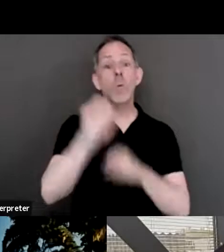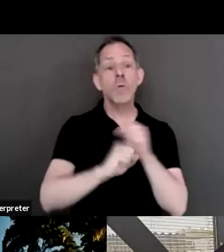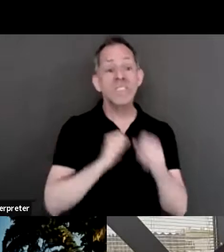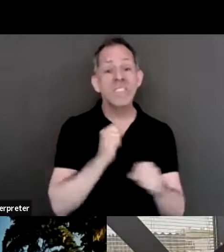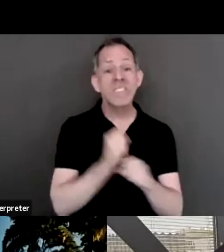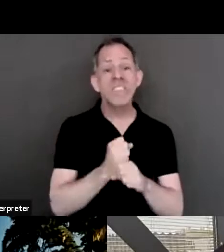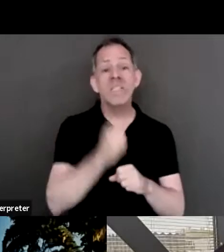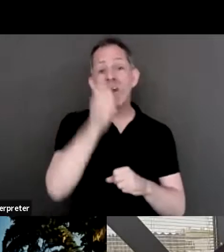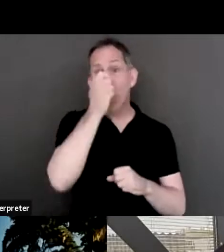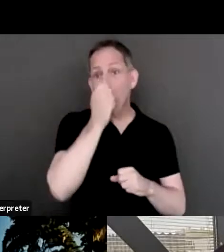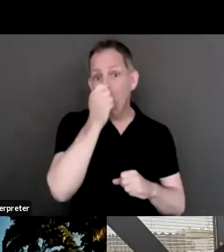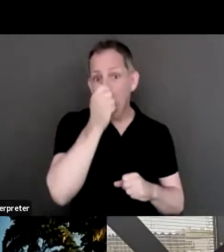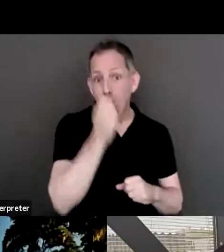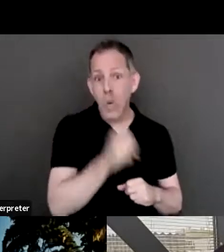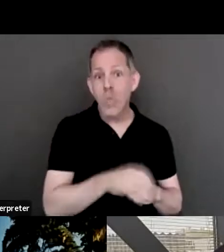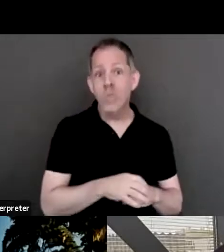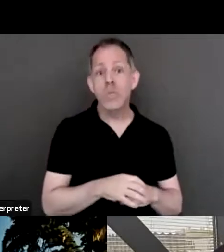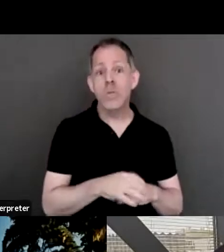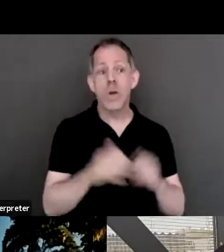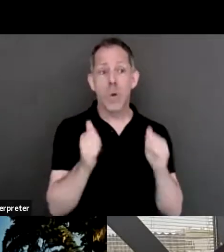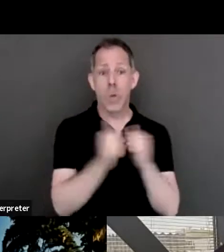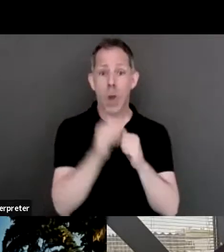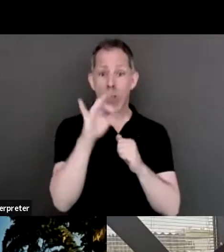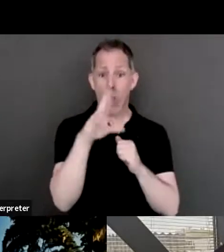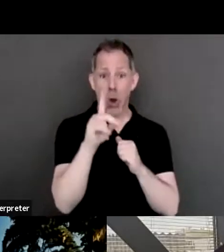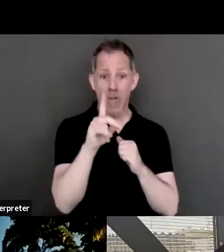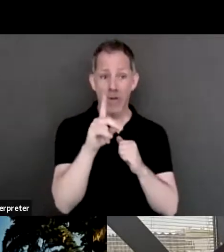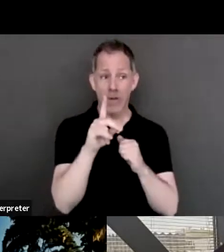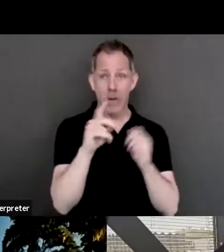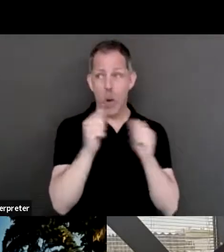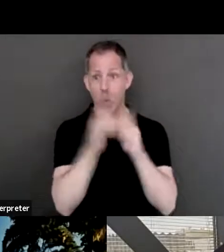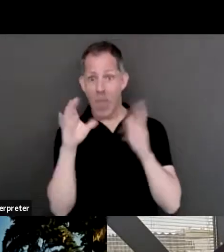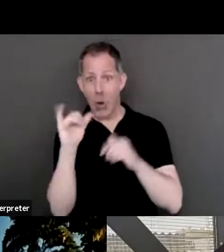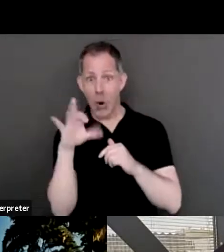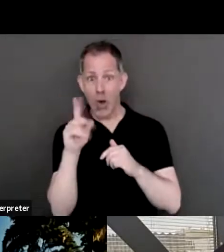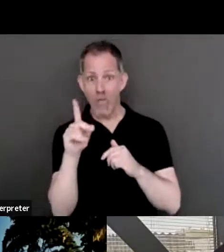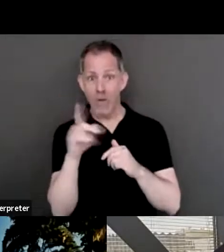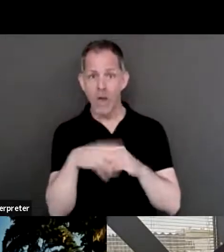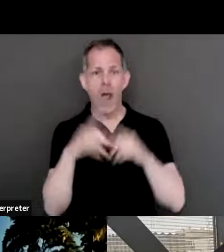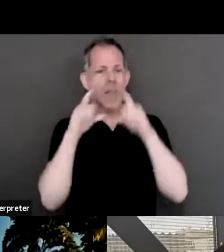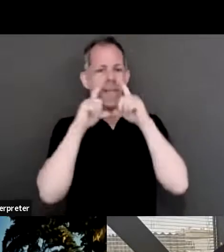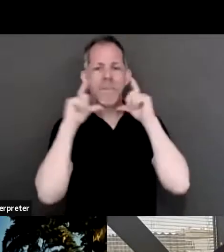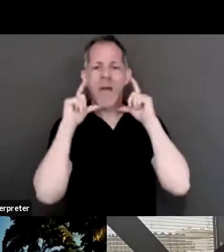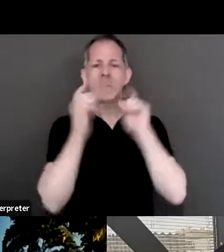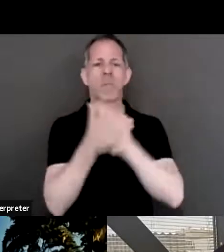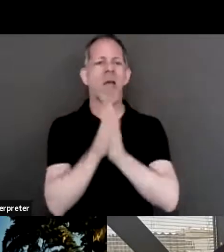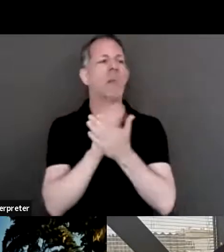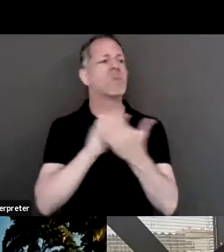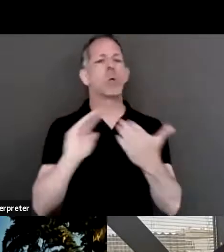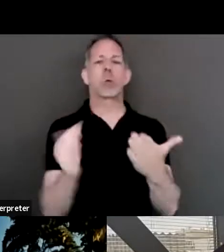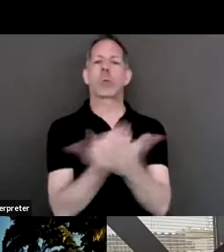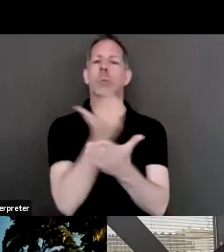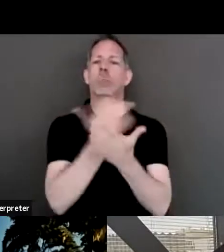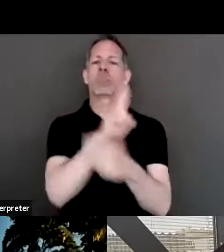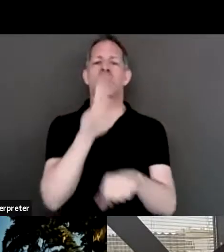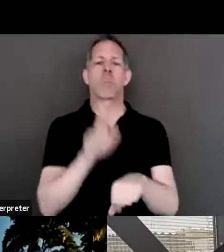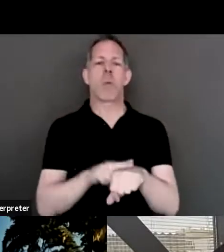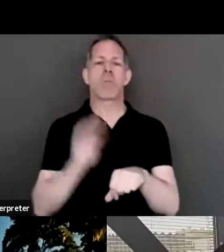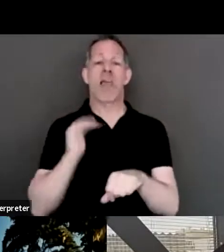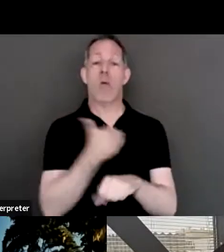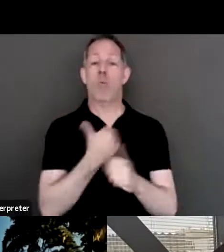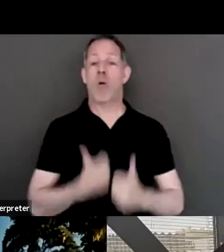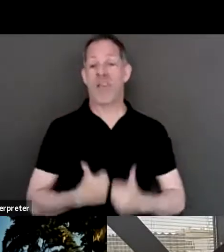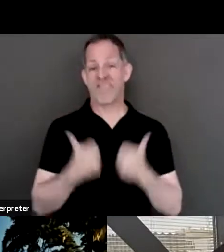COVID, is probably is part of our new normal. And you know, we can only